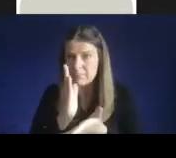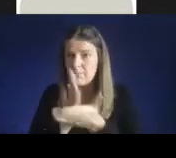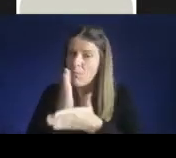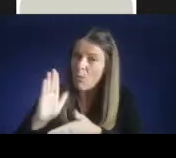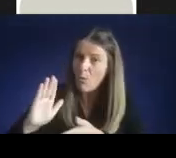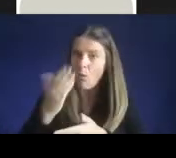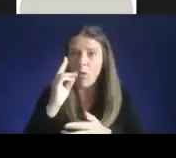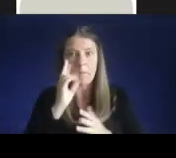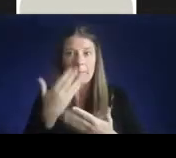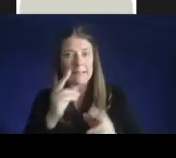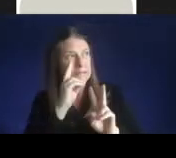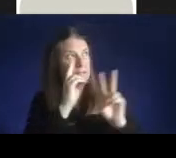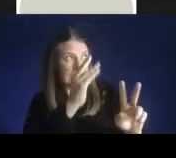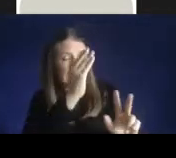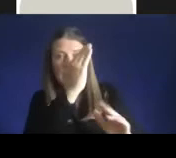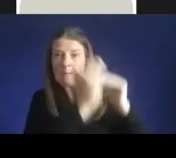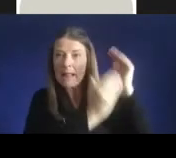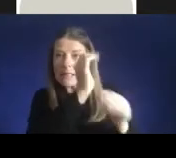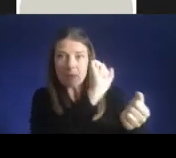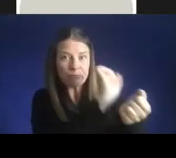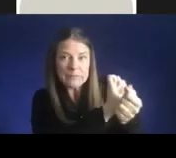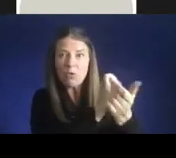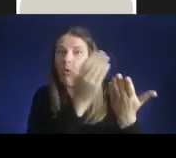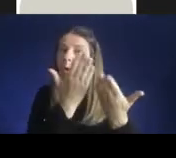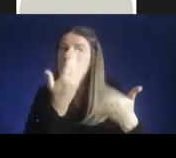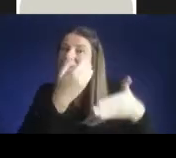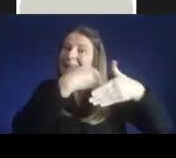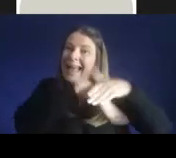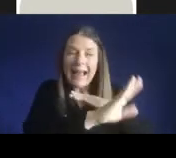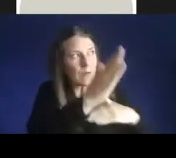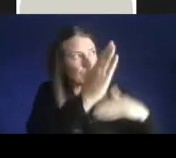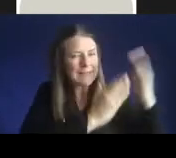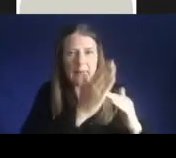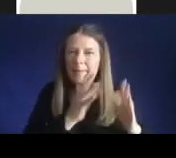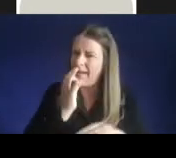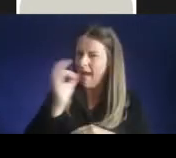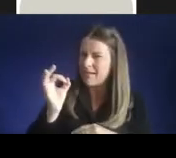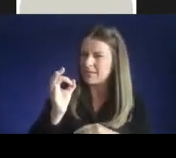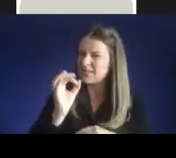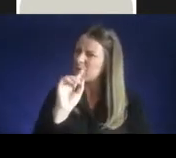the outside or the inside and asked someone, what is that?